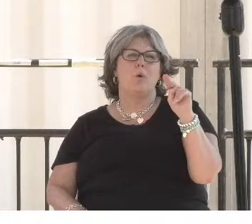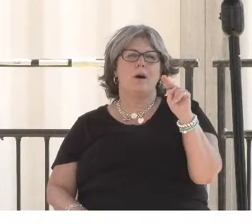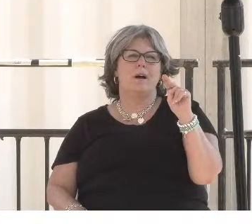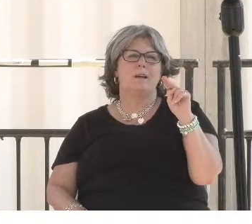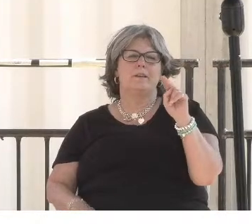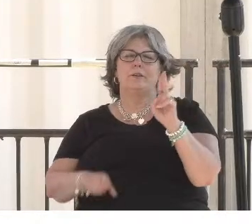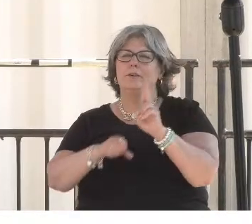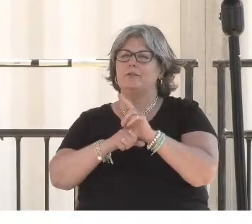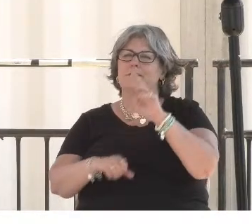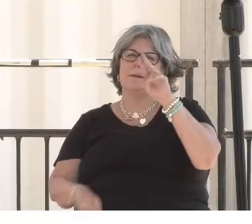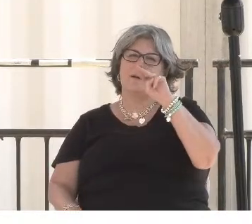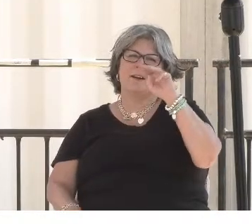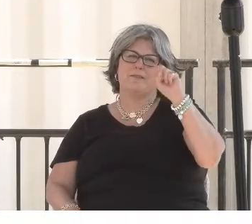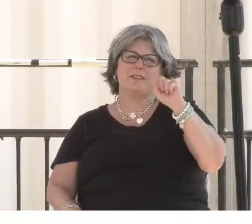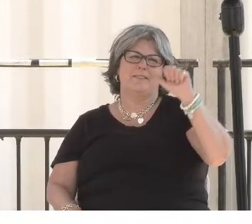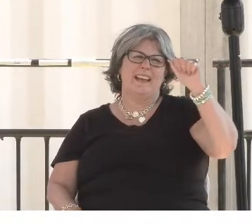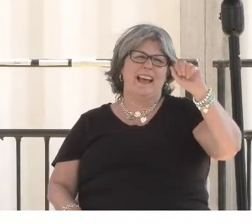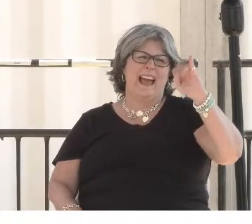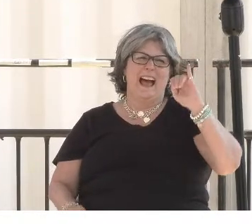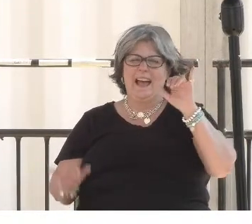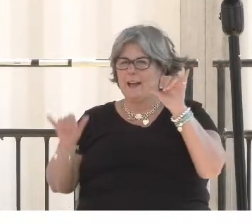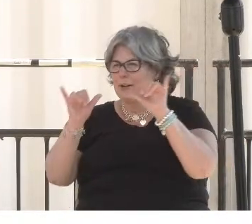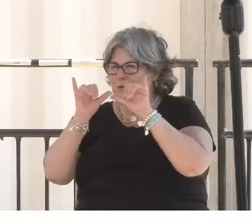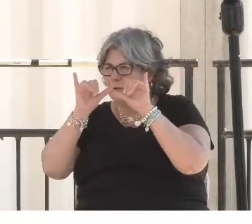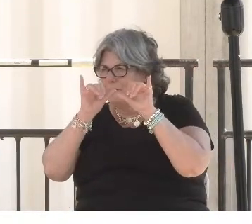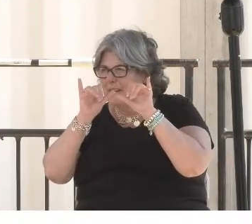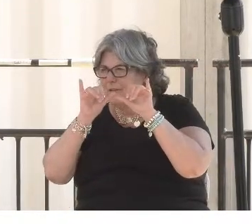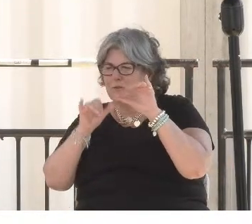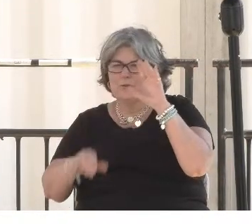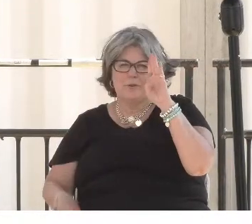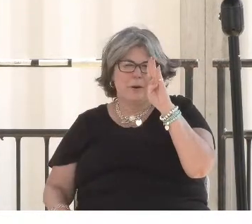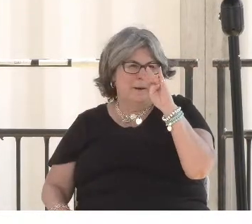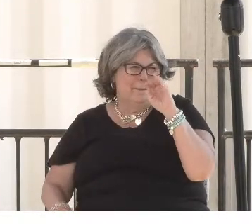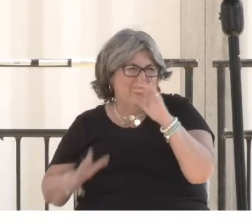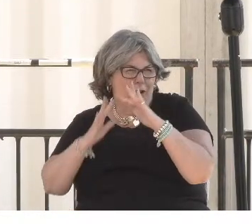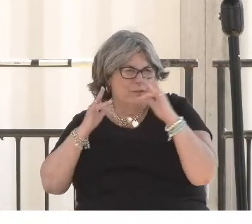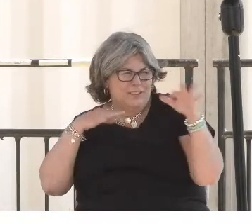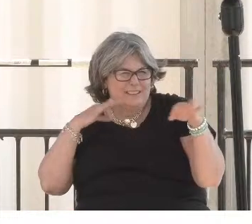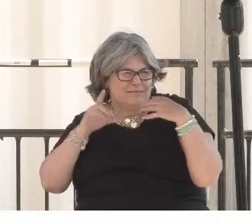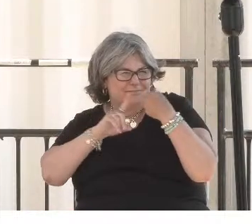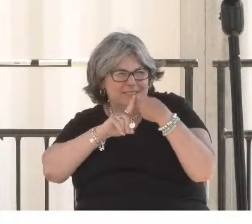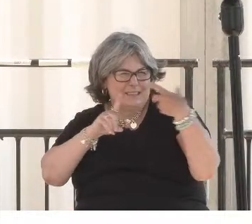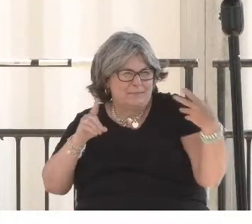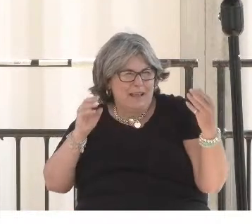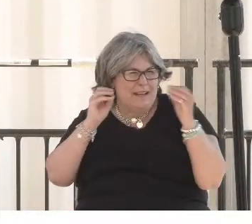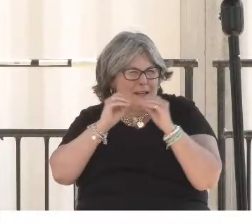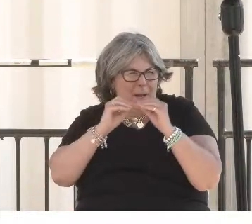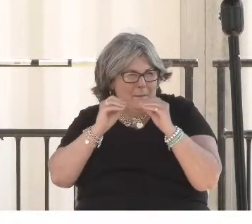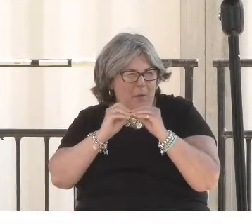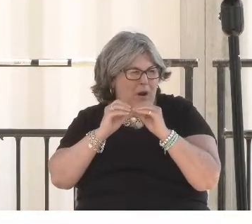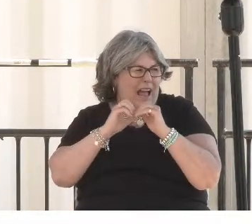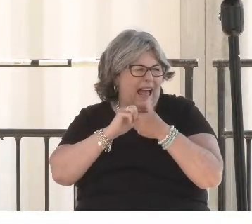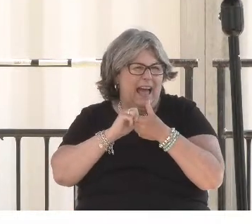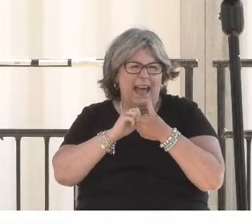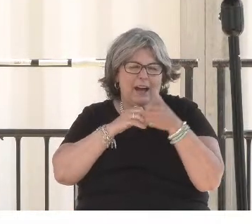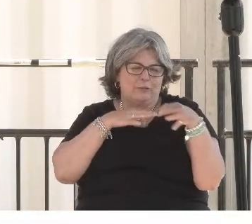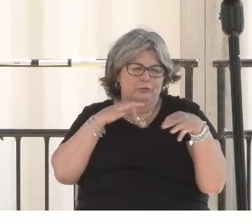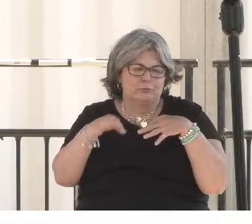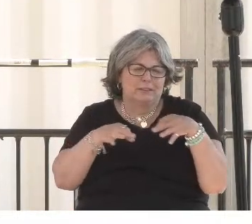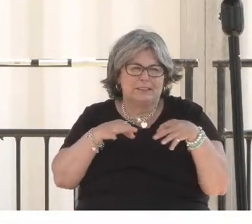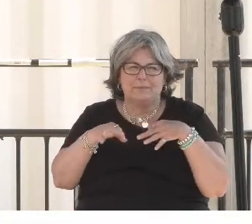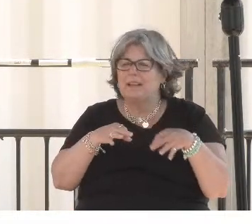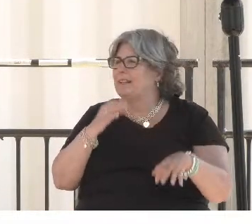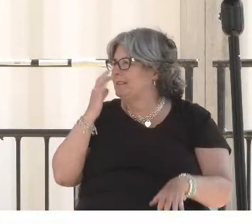Microsoft AI to measure biodiversity. Explain that more, and how would you characterize the